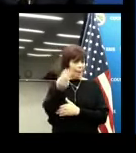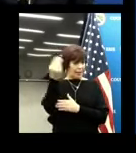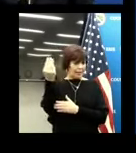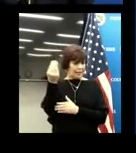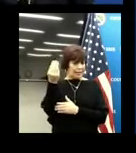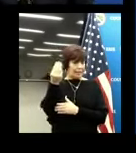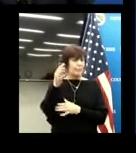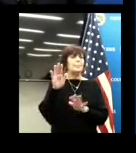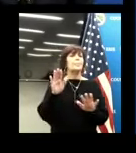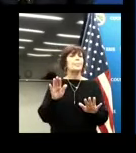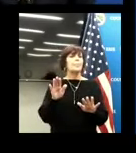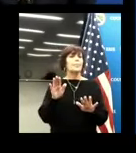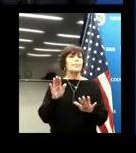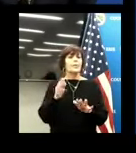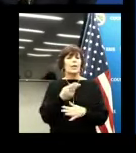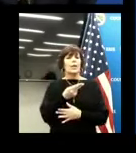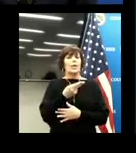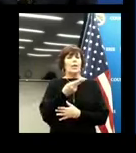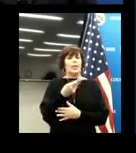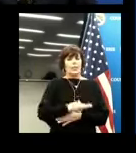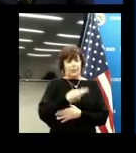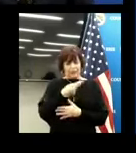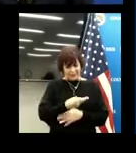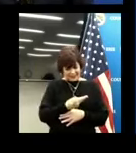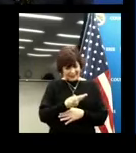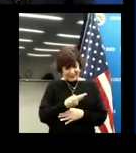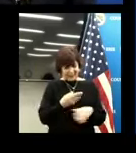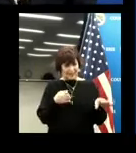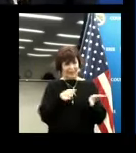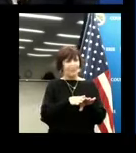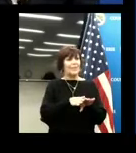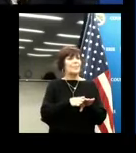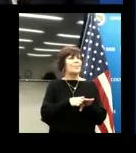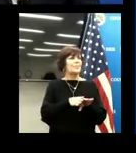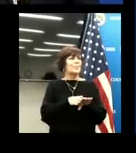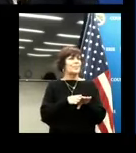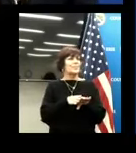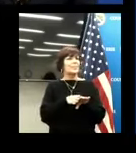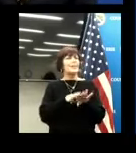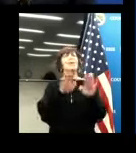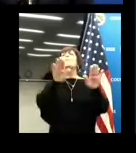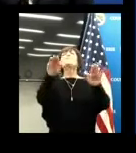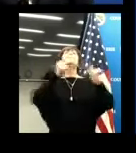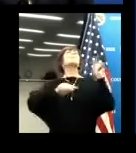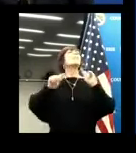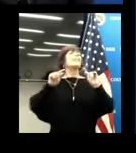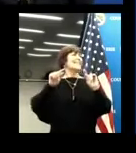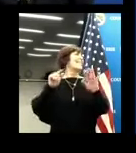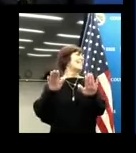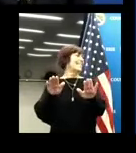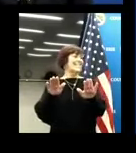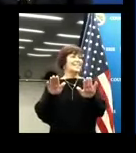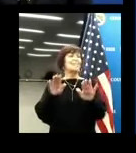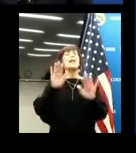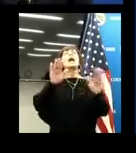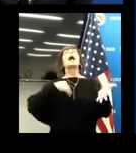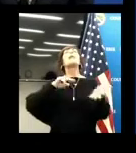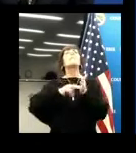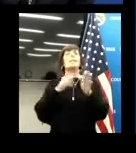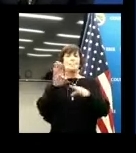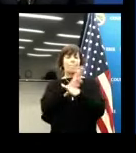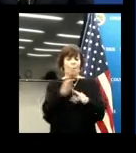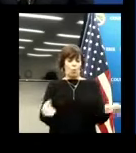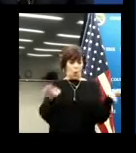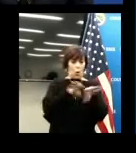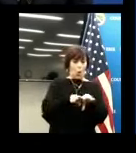Thursday, Monday it would take effect. And for schools, it takes effect, or excuse me, close of business Thursday